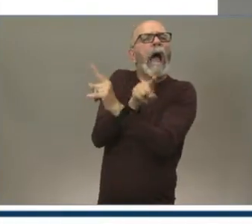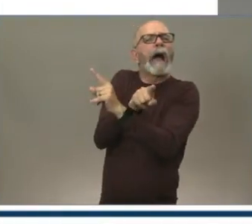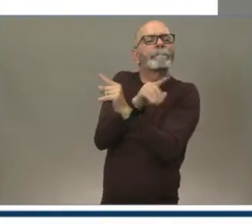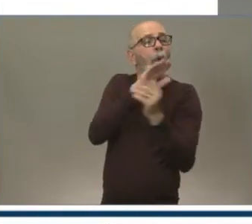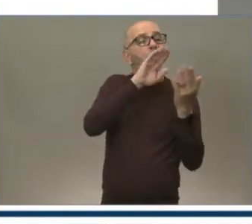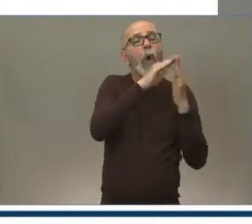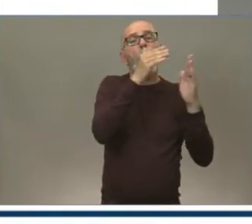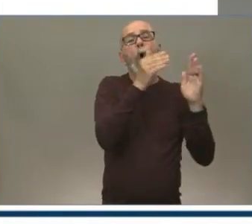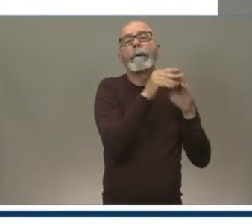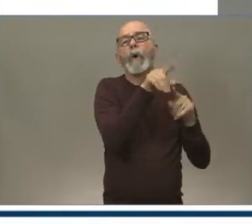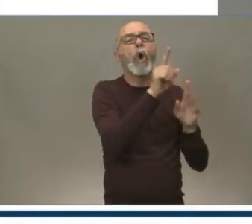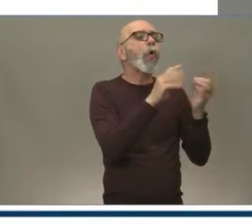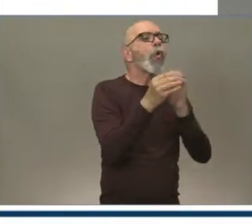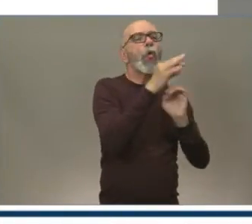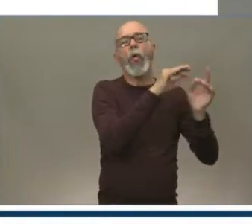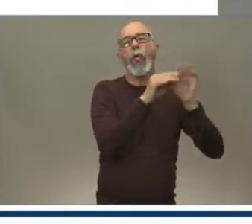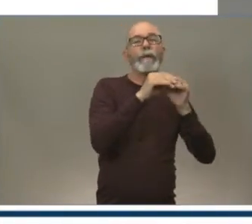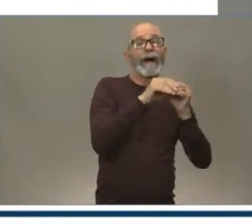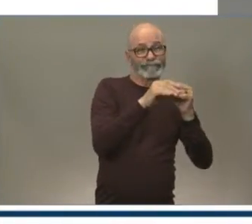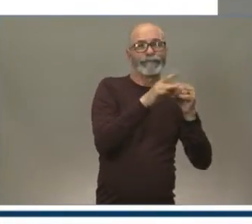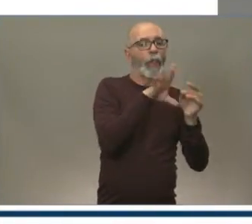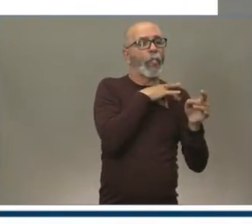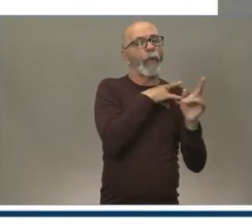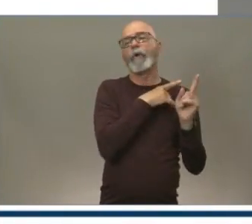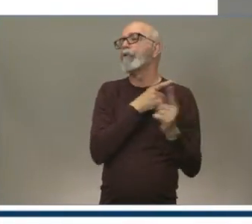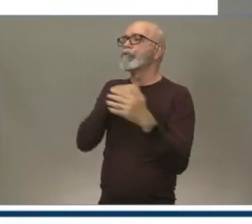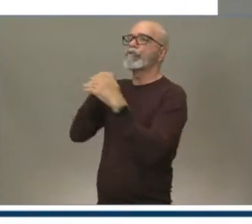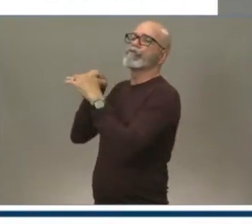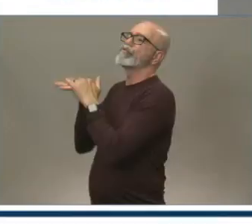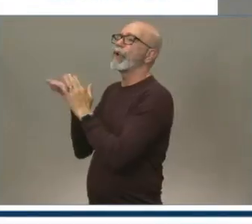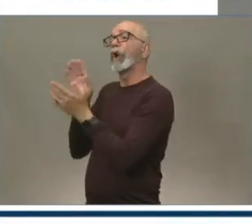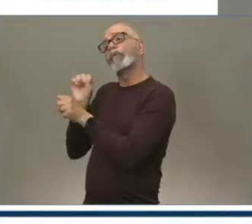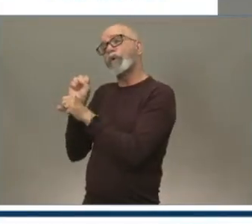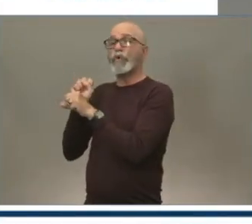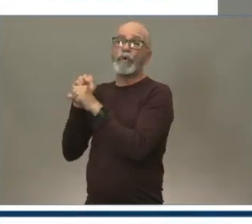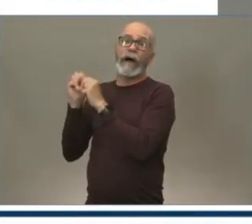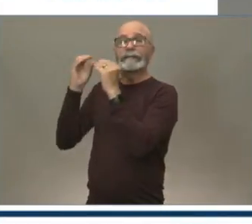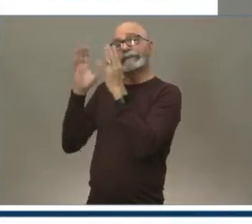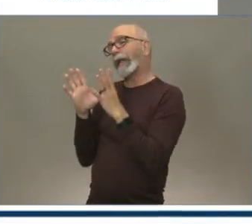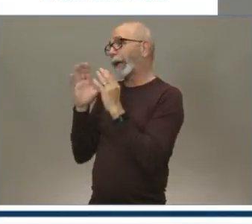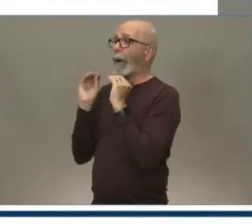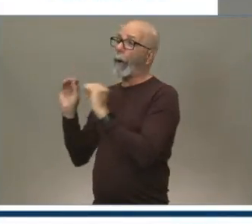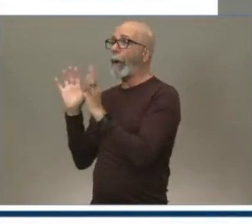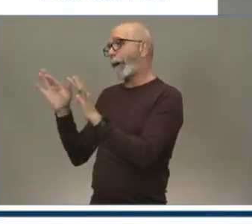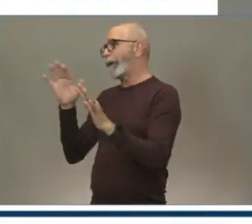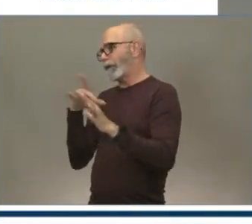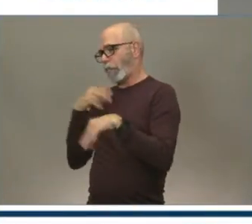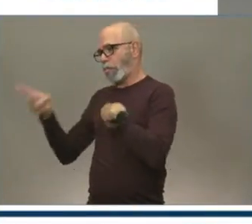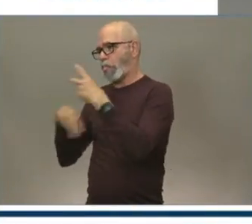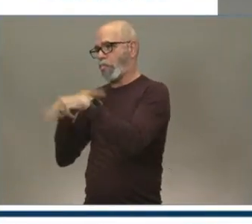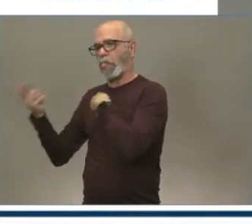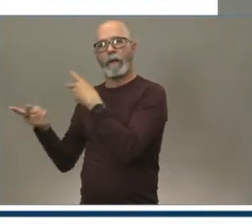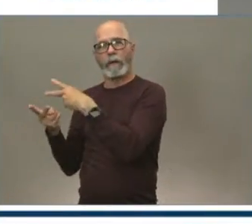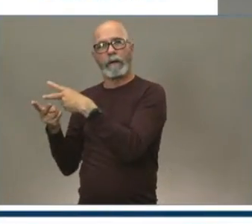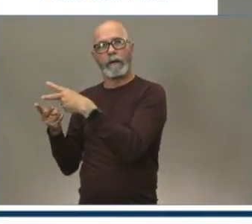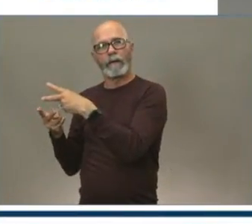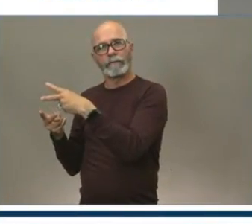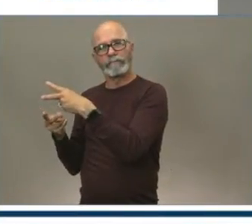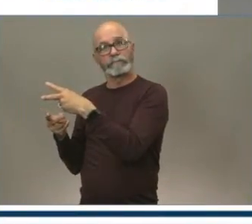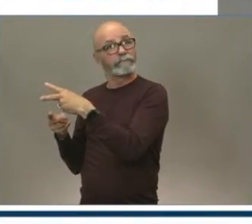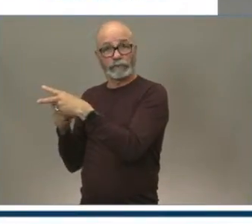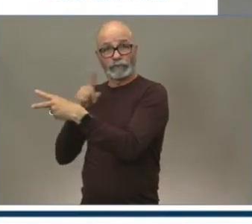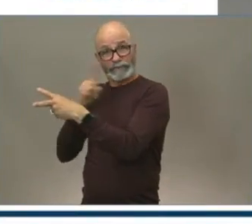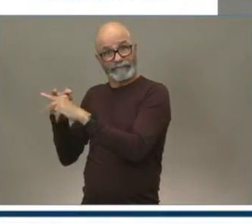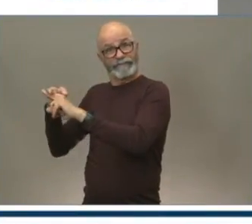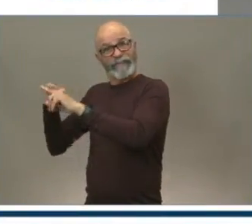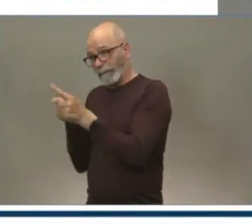then they're identified, and they were in the school while they were infectious. We're not seeing any signs of transmission within those